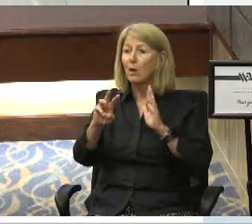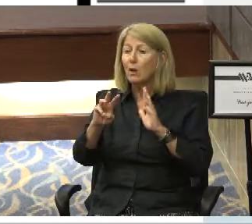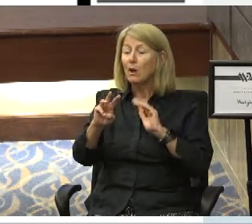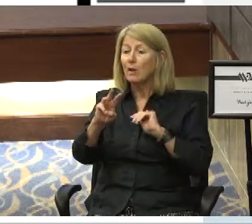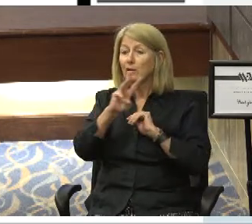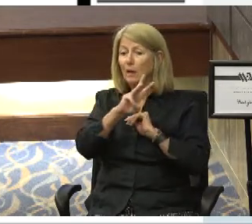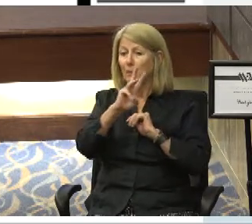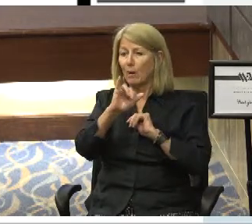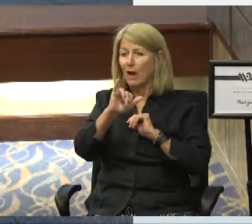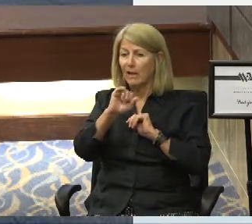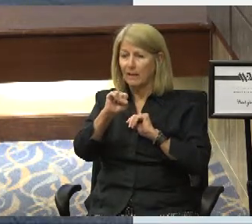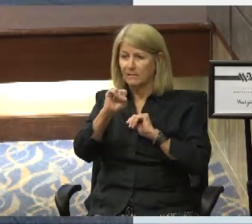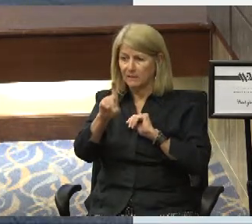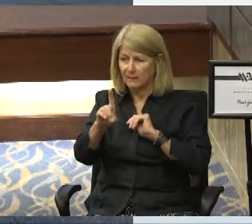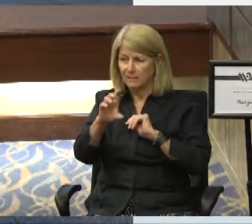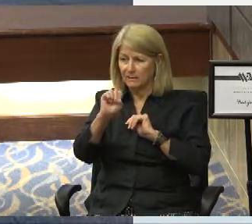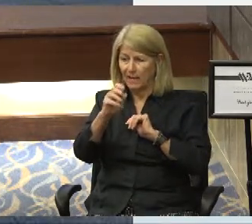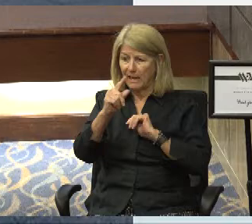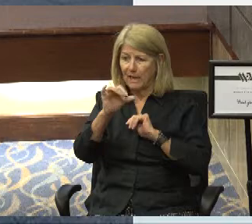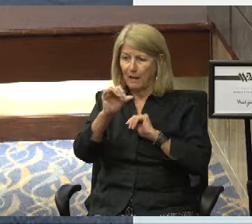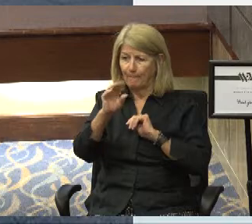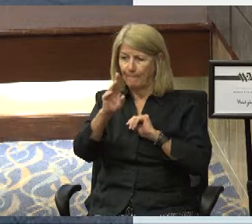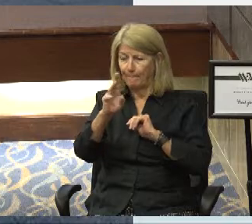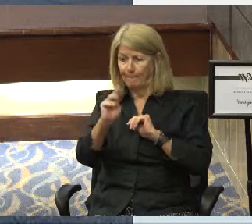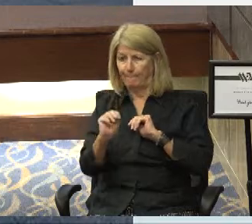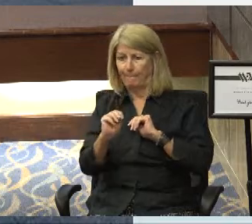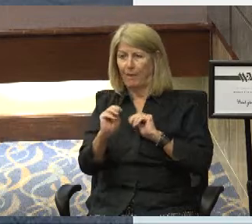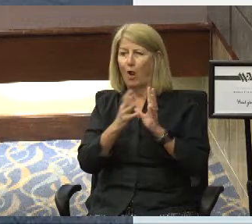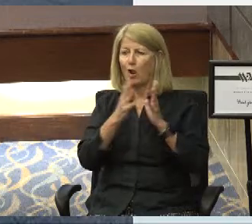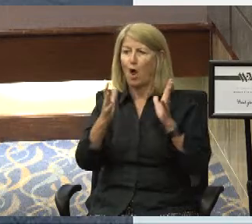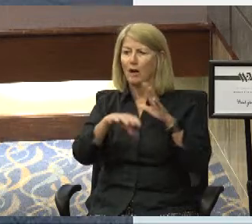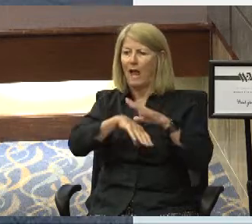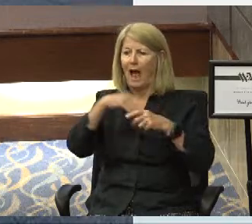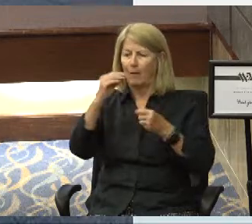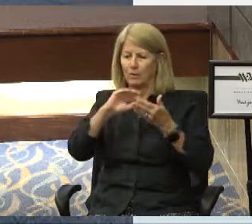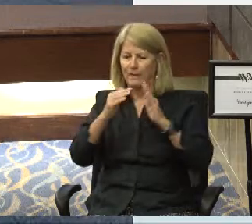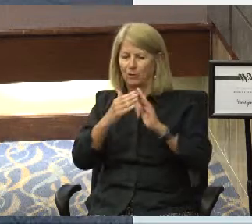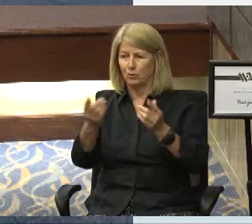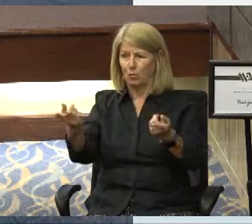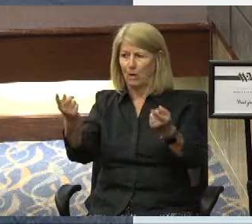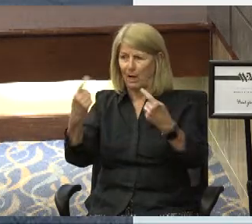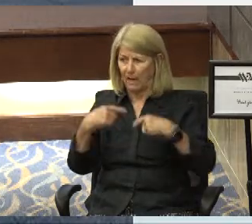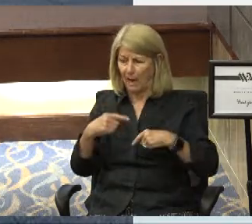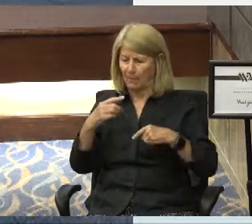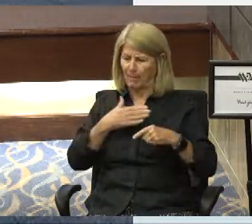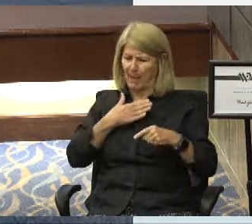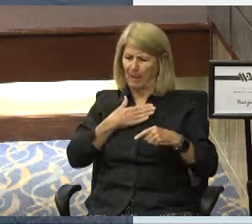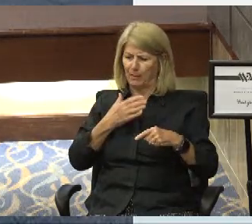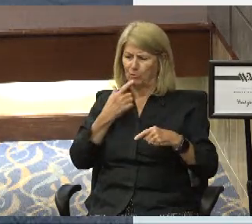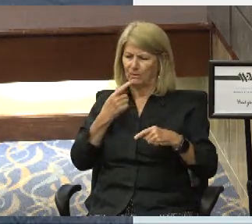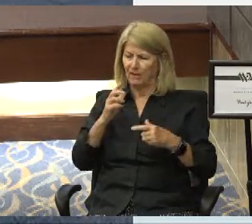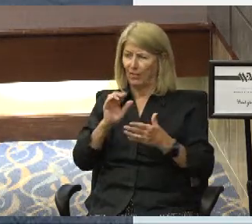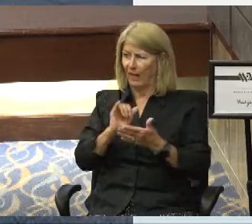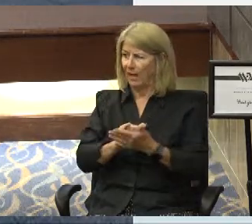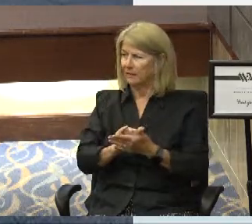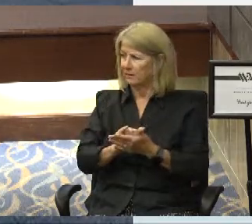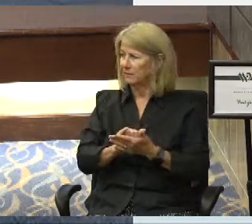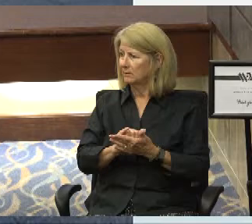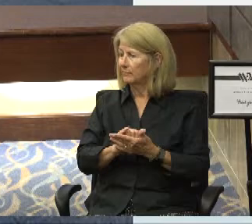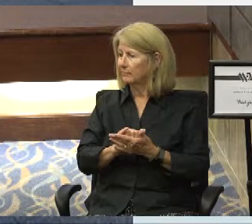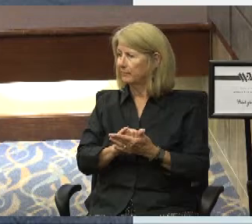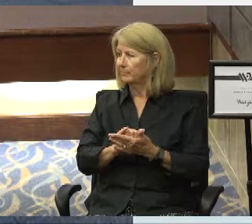there's a lot of out-of-towners that come in, and I'm glad you brought that up, Mayor. I totally agree.